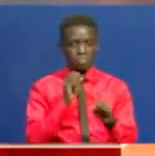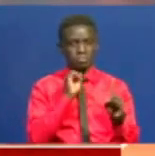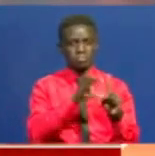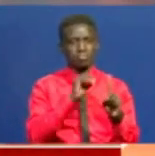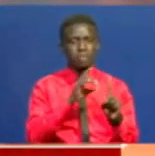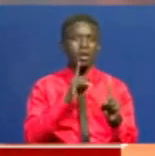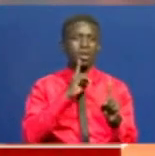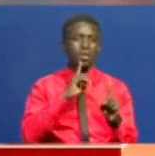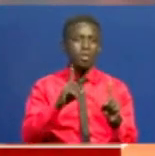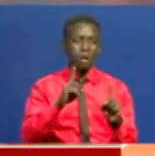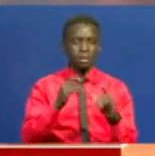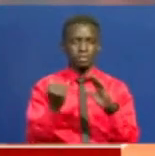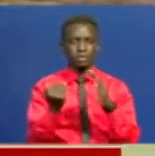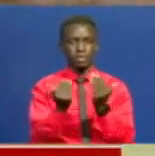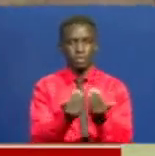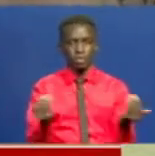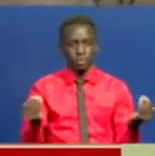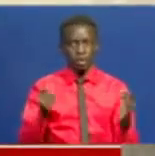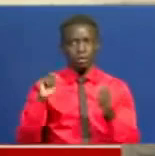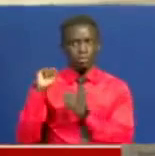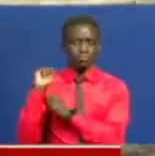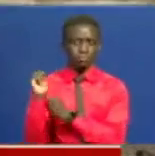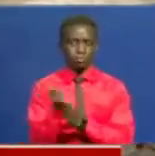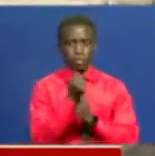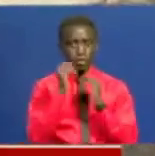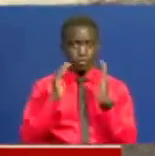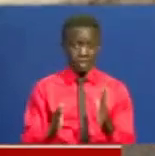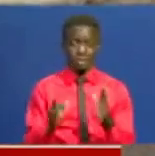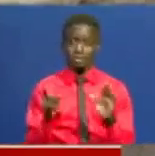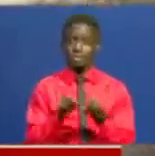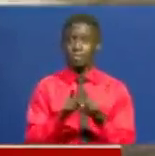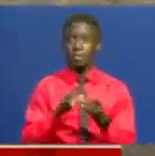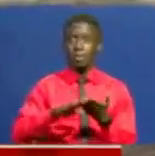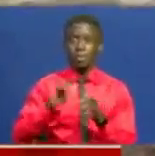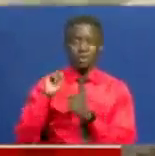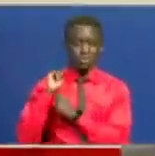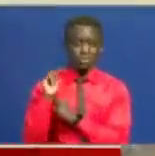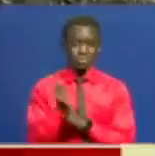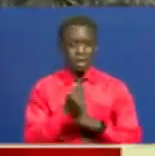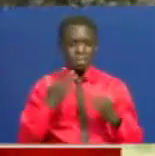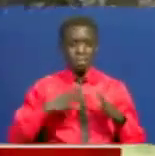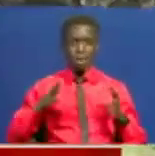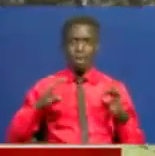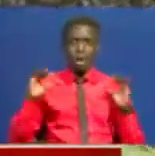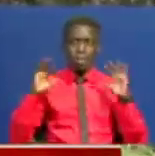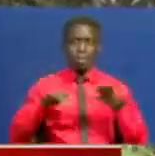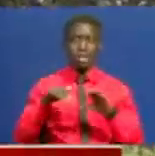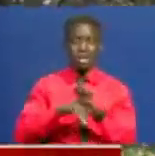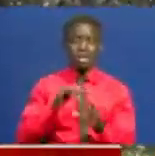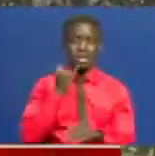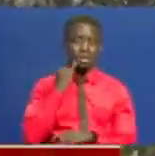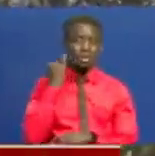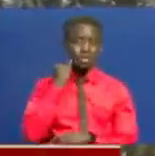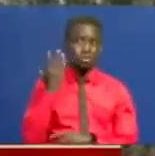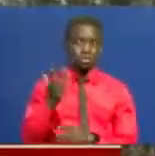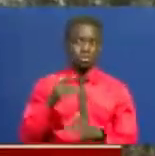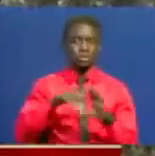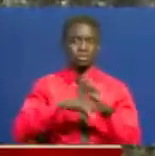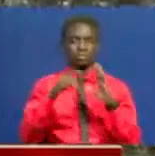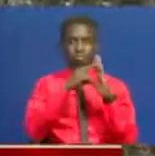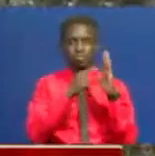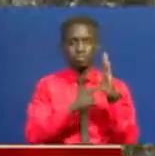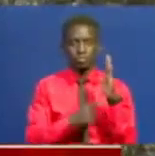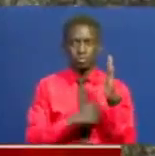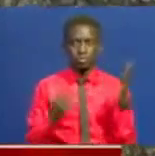golfers. More than 300 golfers are expected to take part in the Nakuru Golf Club 4-day centennial tournaments at the Nakuru